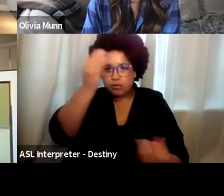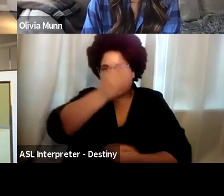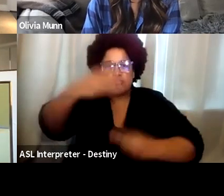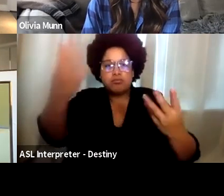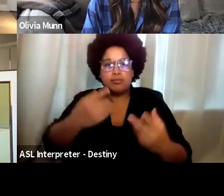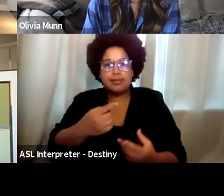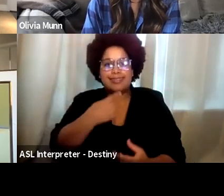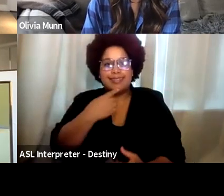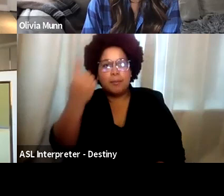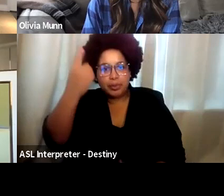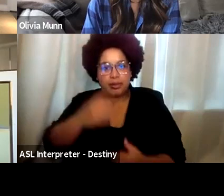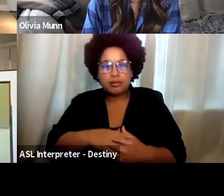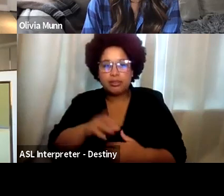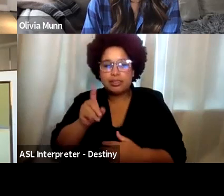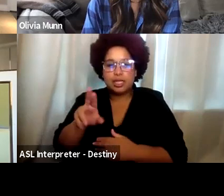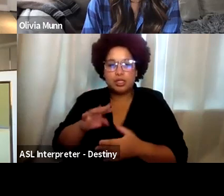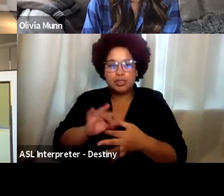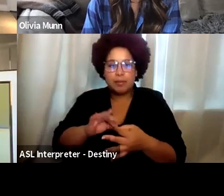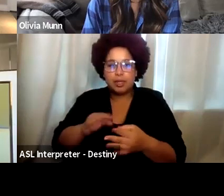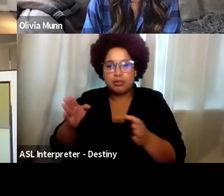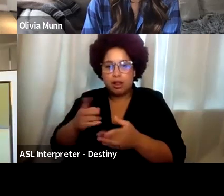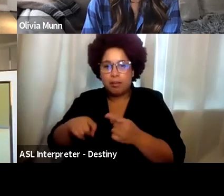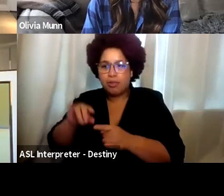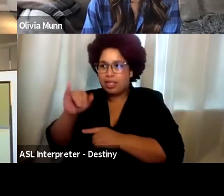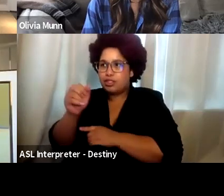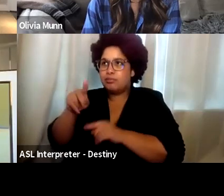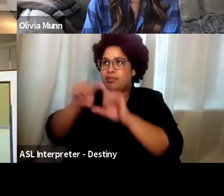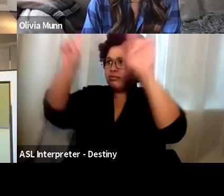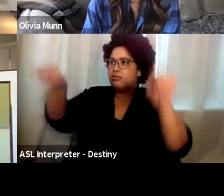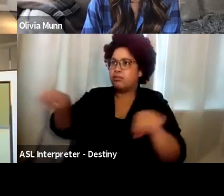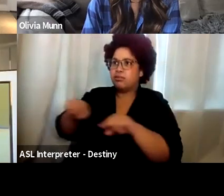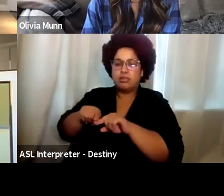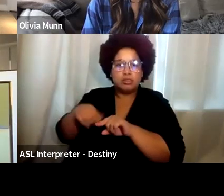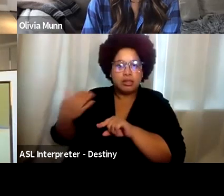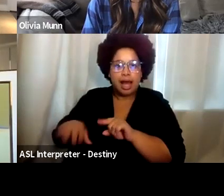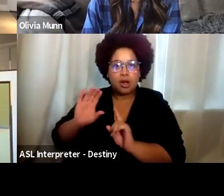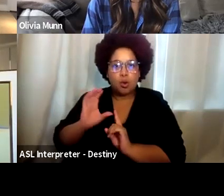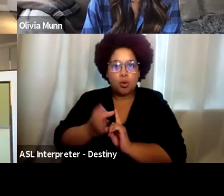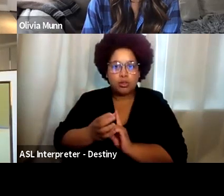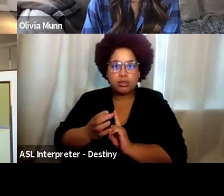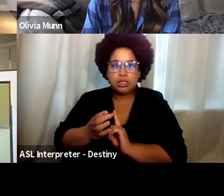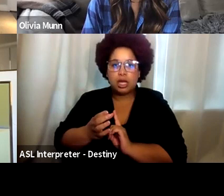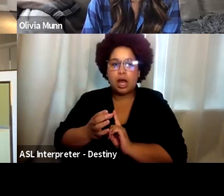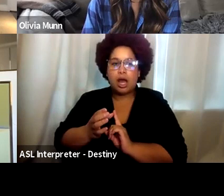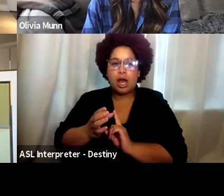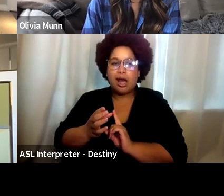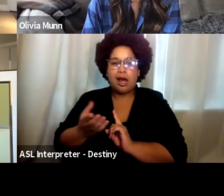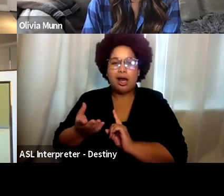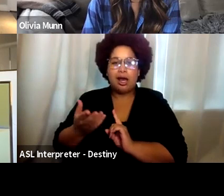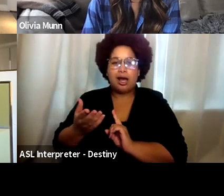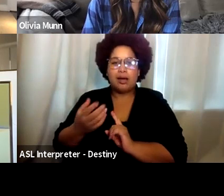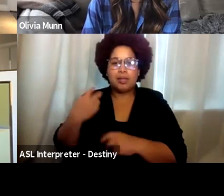something. Dion, you're talking about that really small tidbit about that sign. And I think that culturally has been kind of